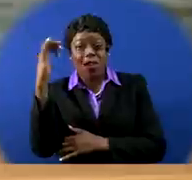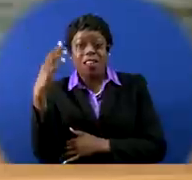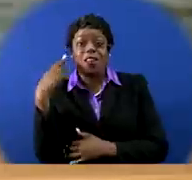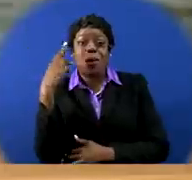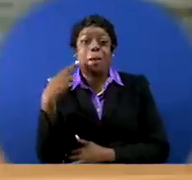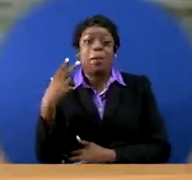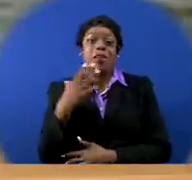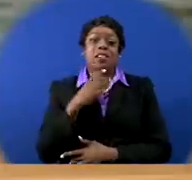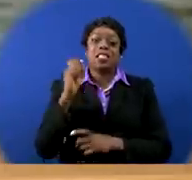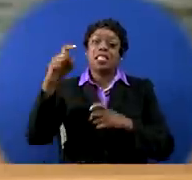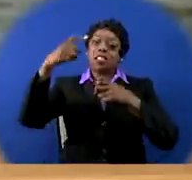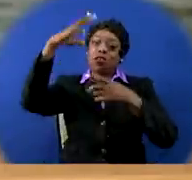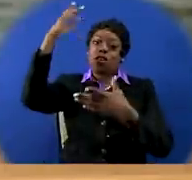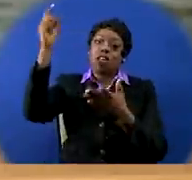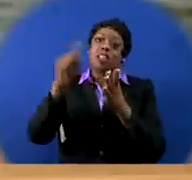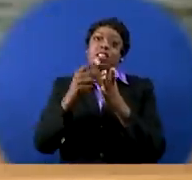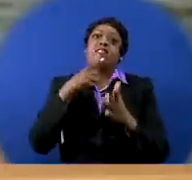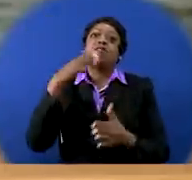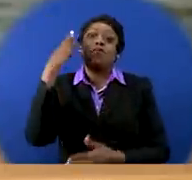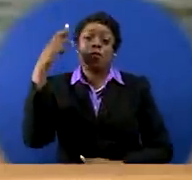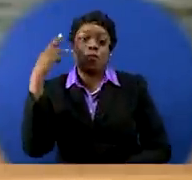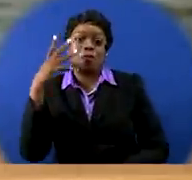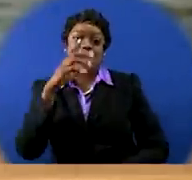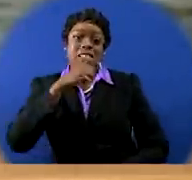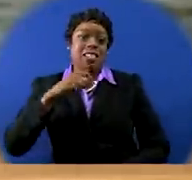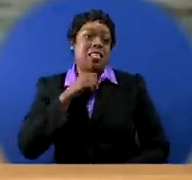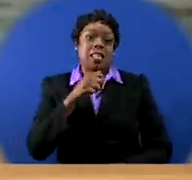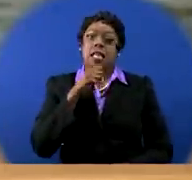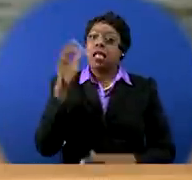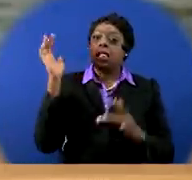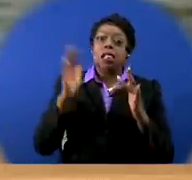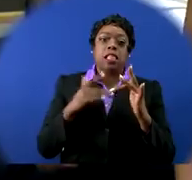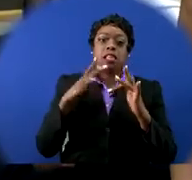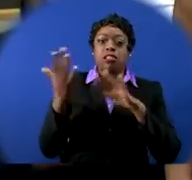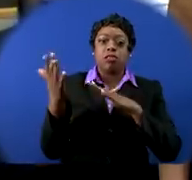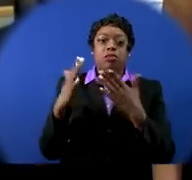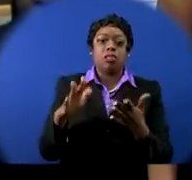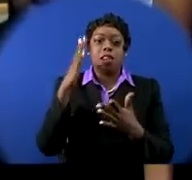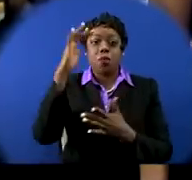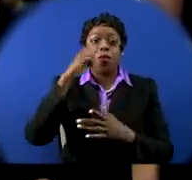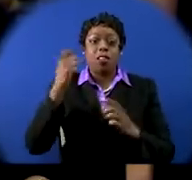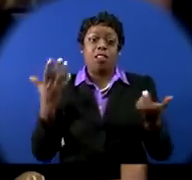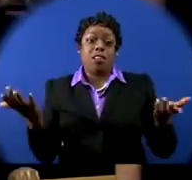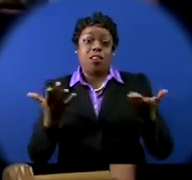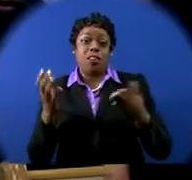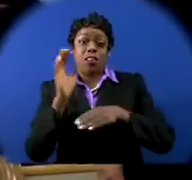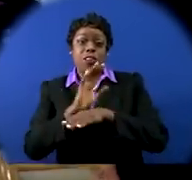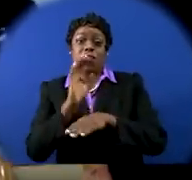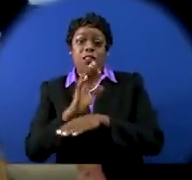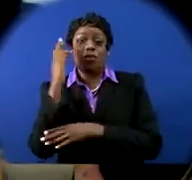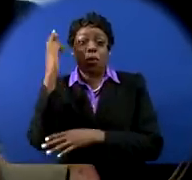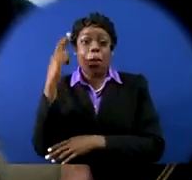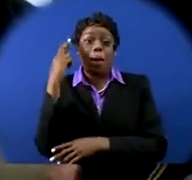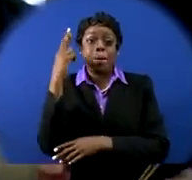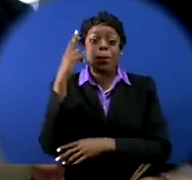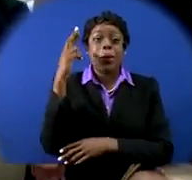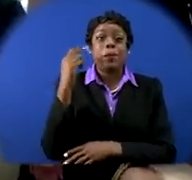His grace is sufficient on purpose. He wouldn't let you die till you got up in here today on